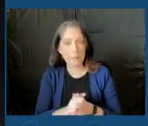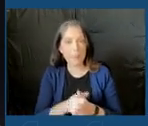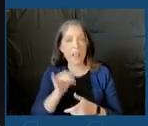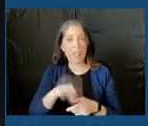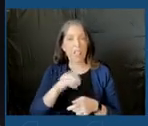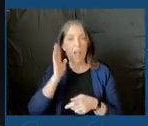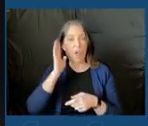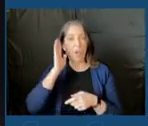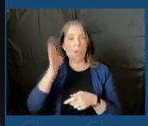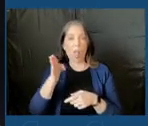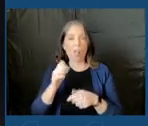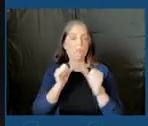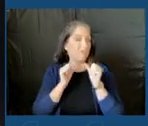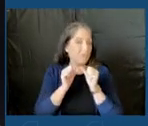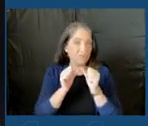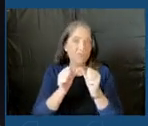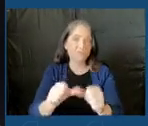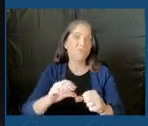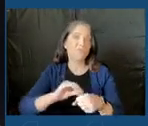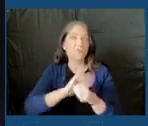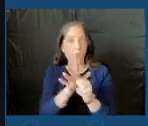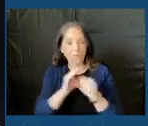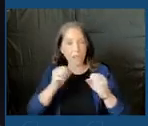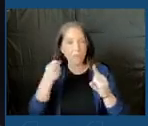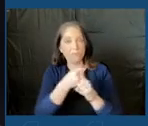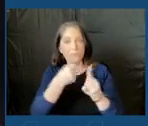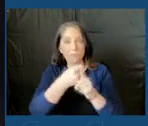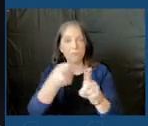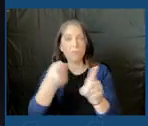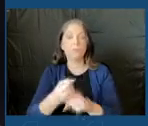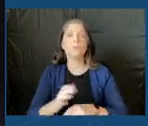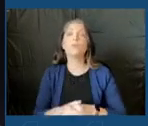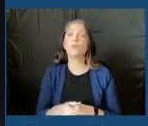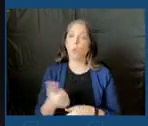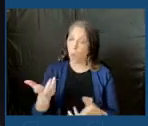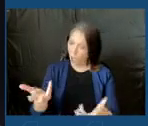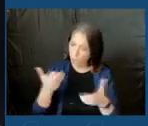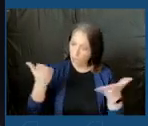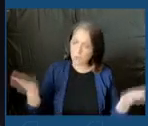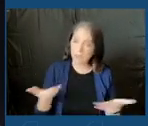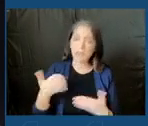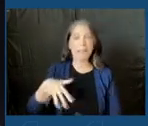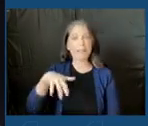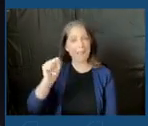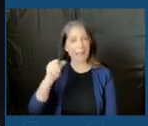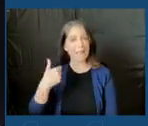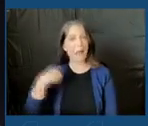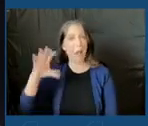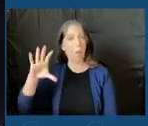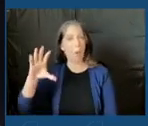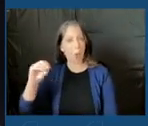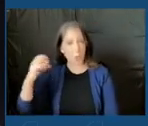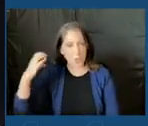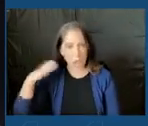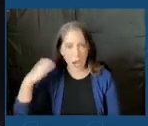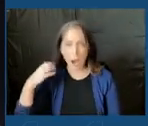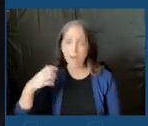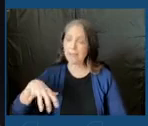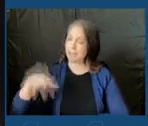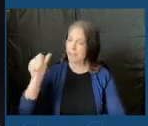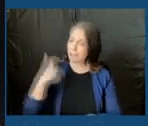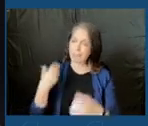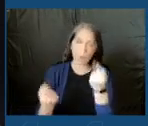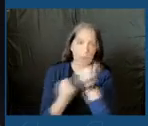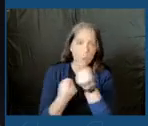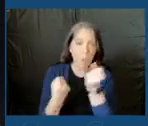over us. So I wanted to be here to say, yes, I co-chaired. Yes, I supported. Yes, I thank God for